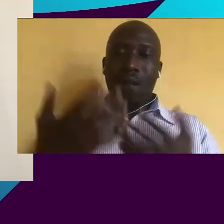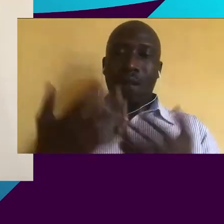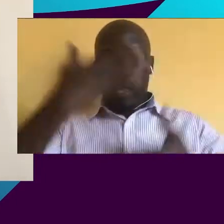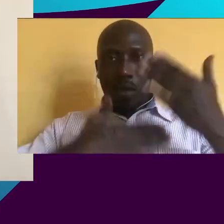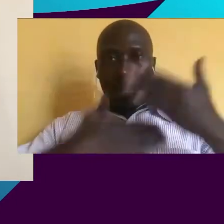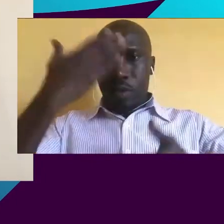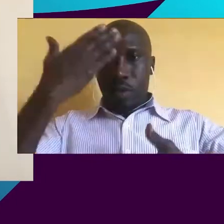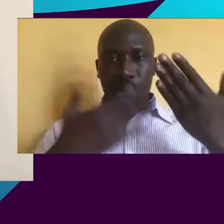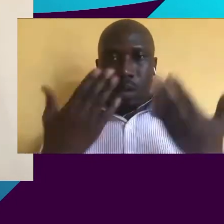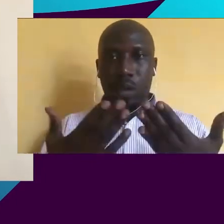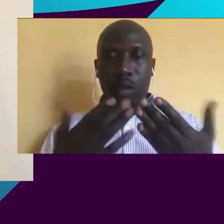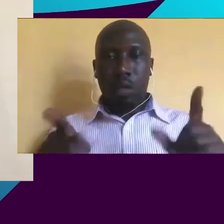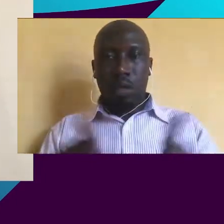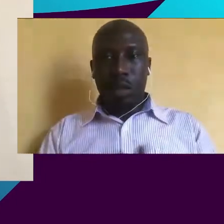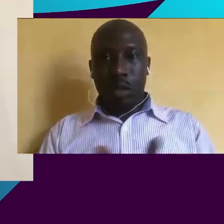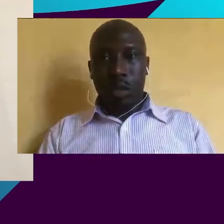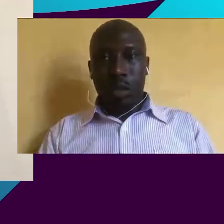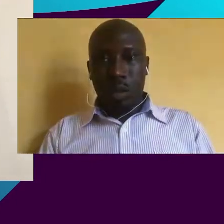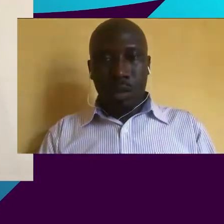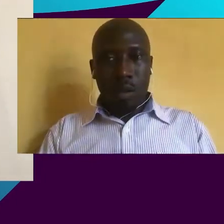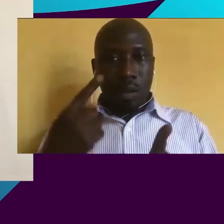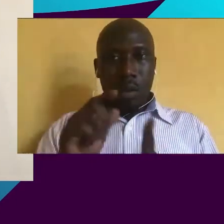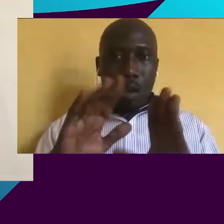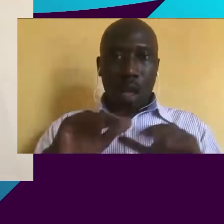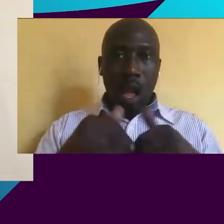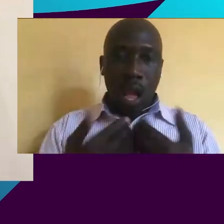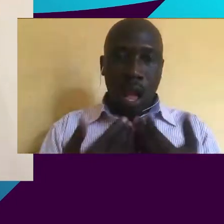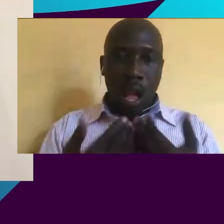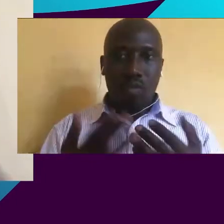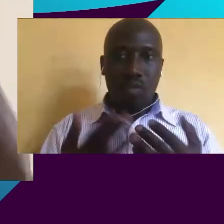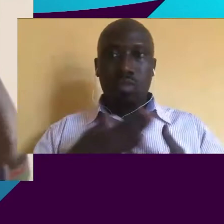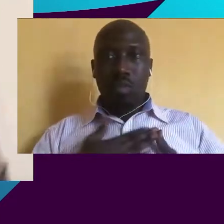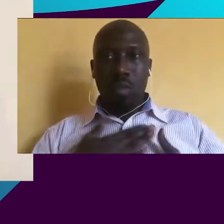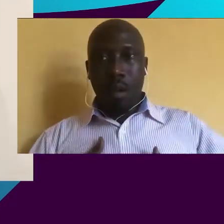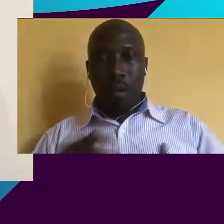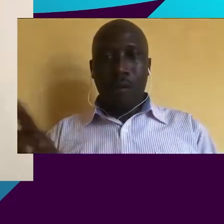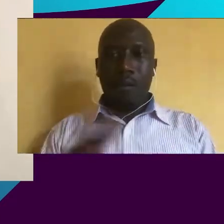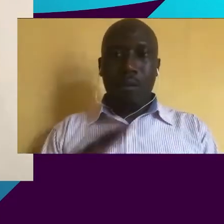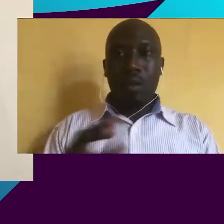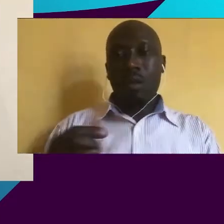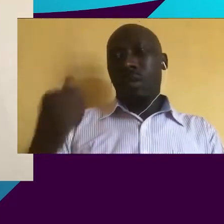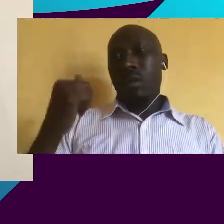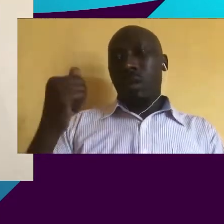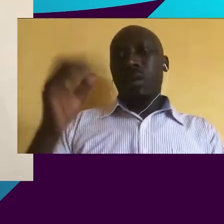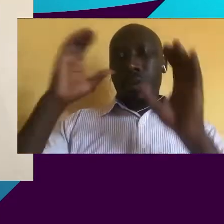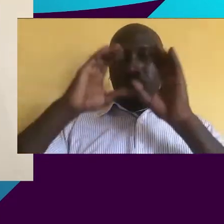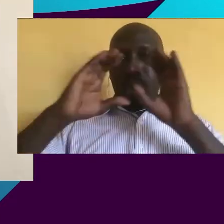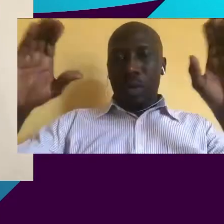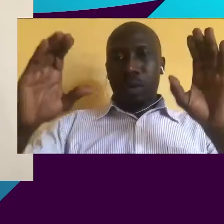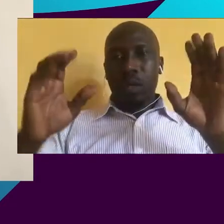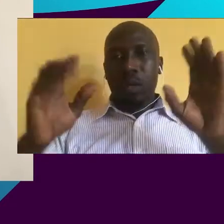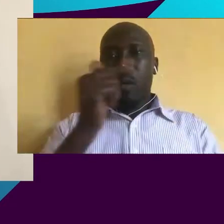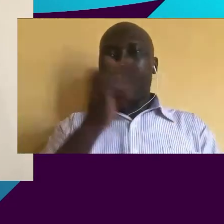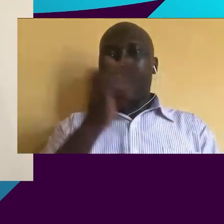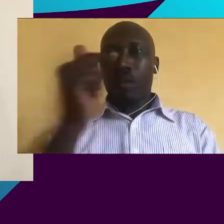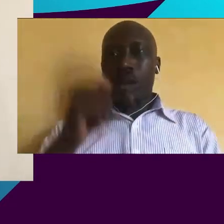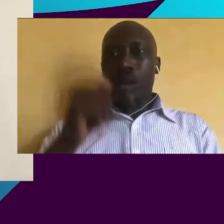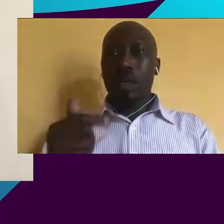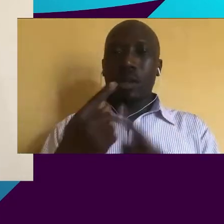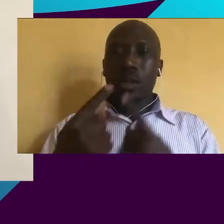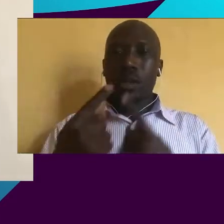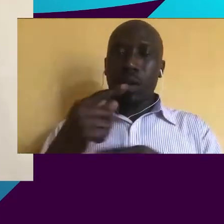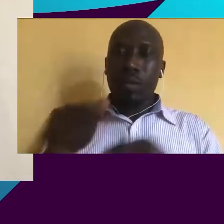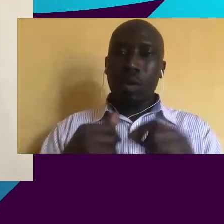Can't do this. Now you see how your body looks like. Recently, the president of Tanzania just made a statement that women in sports